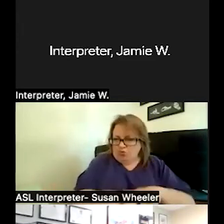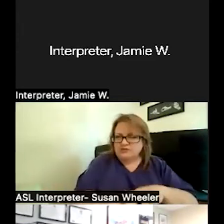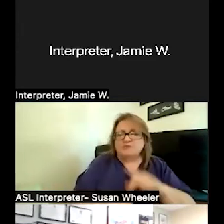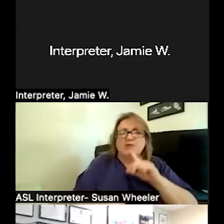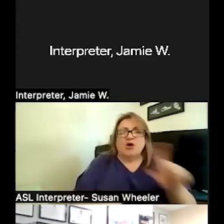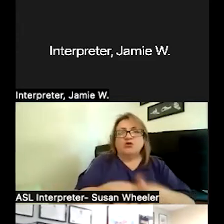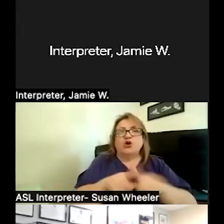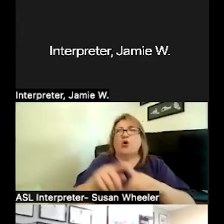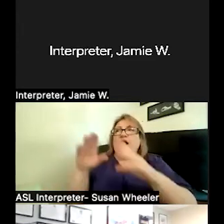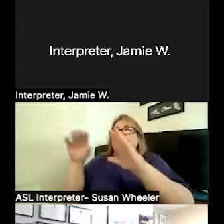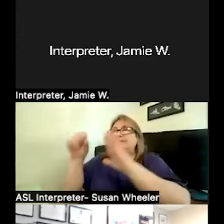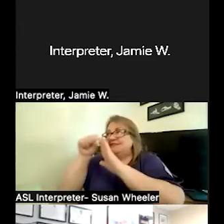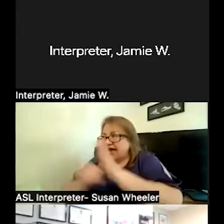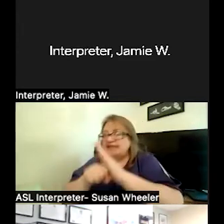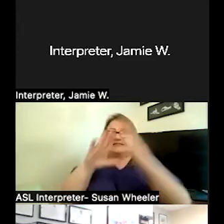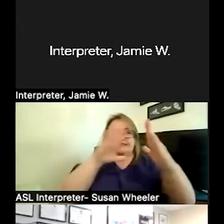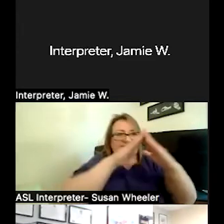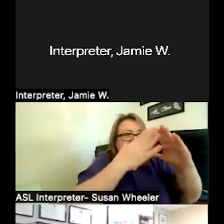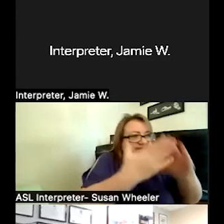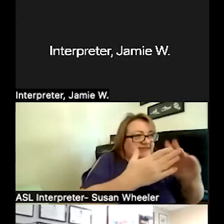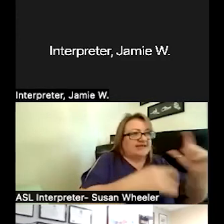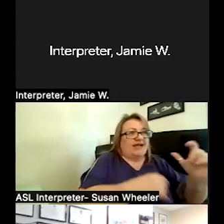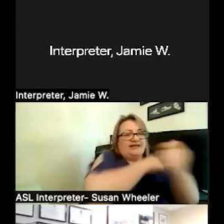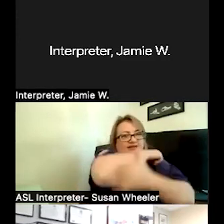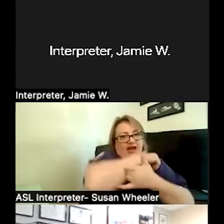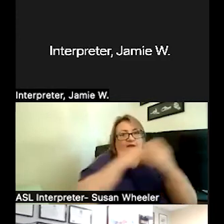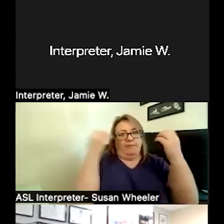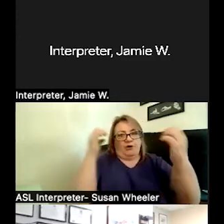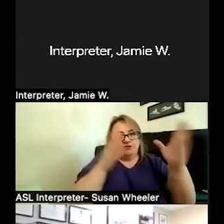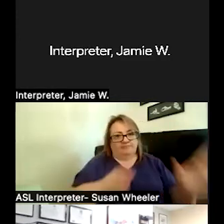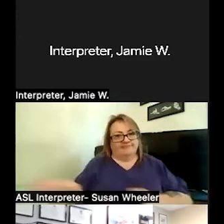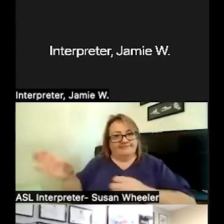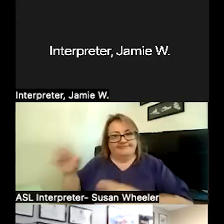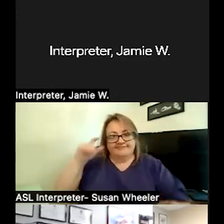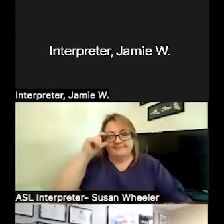municipal, state, and county emergency preparations.